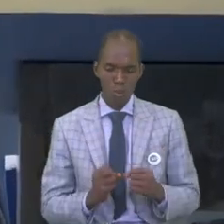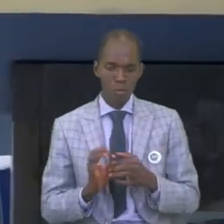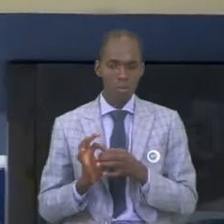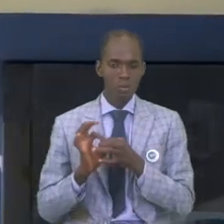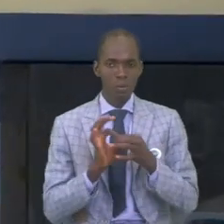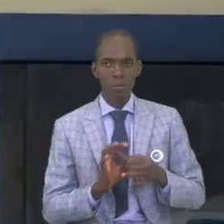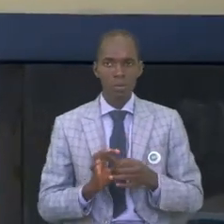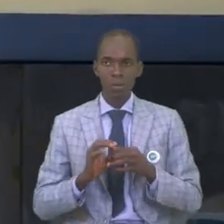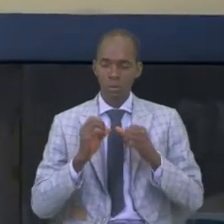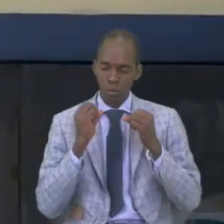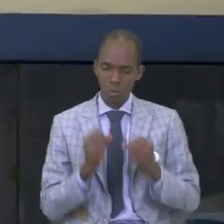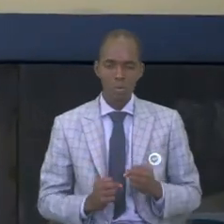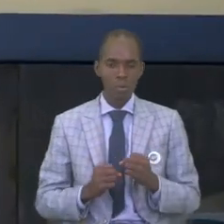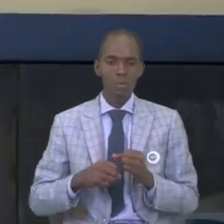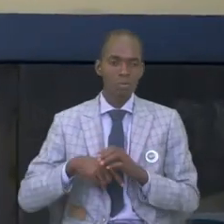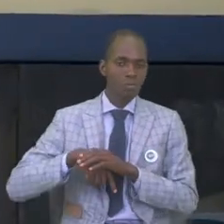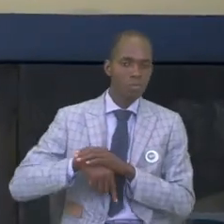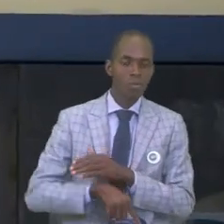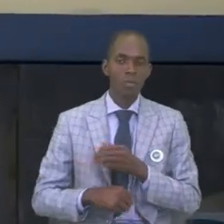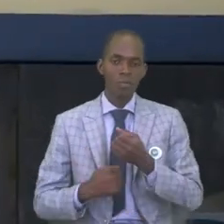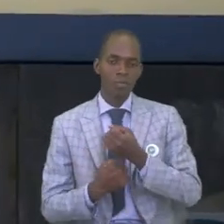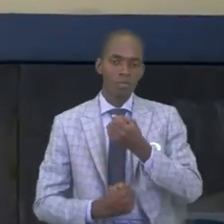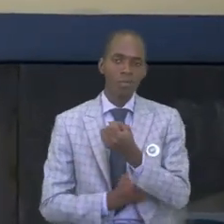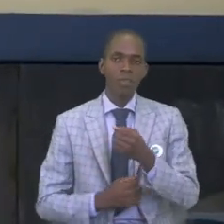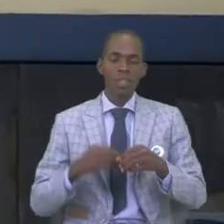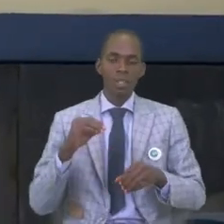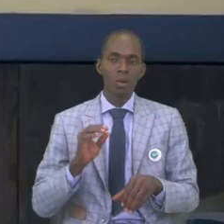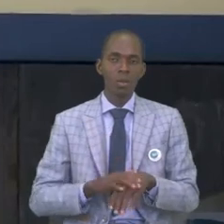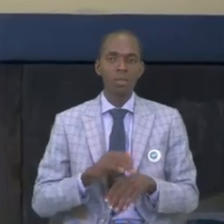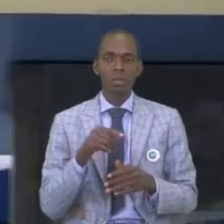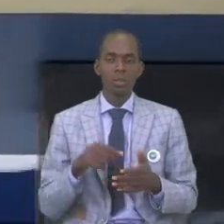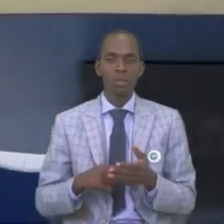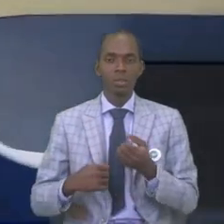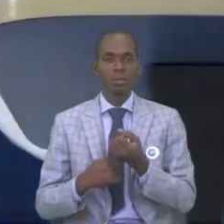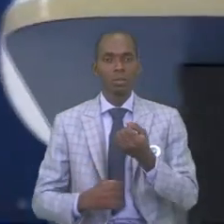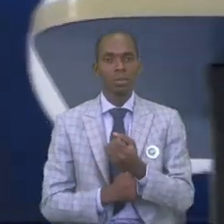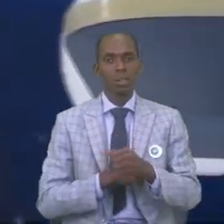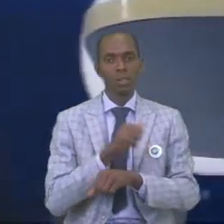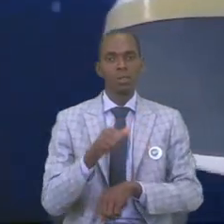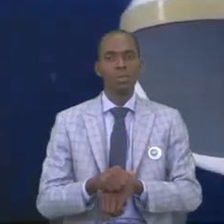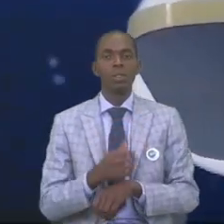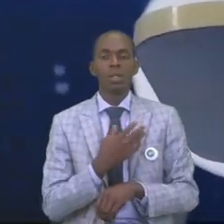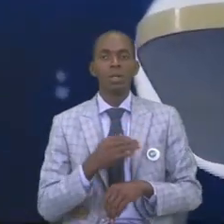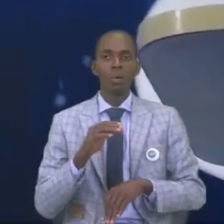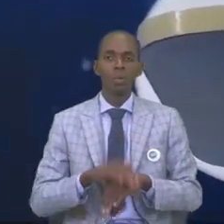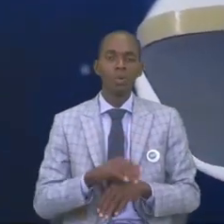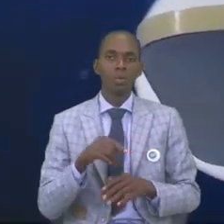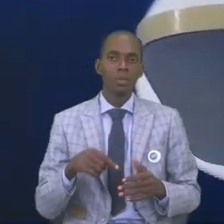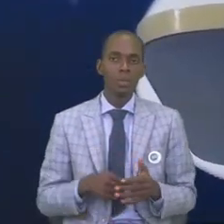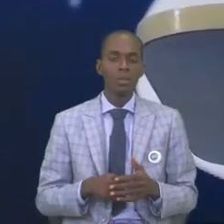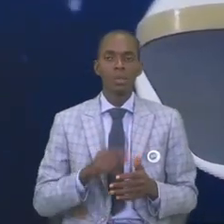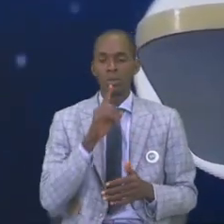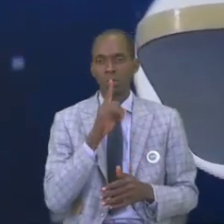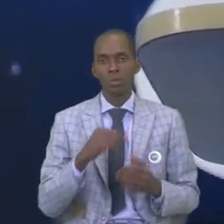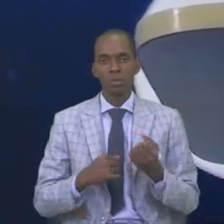solidly grounded and founded upon this cornerstone and upon this